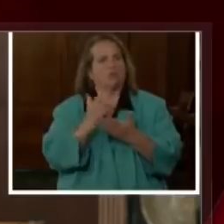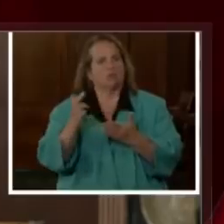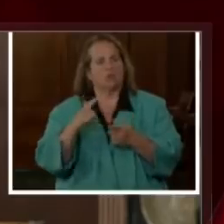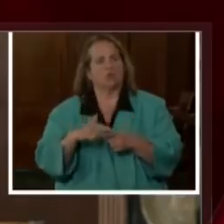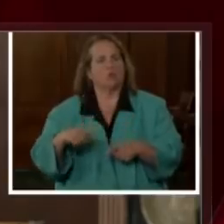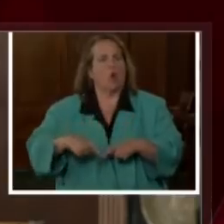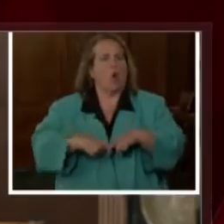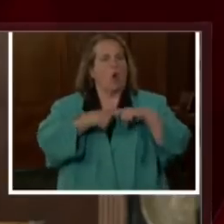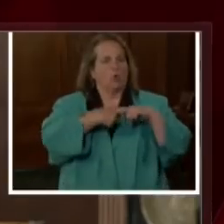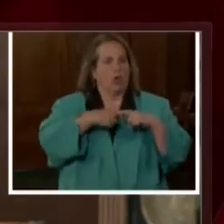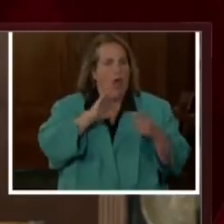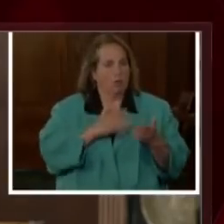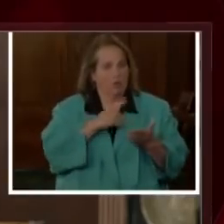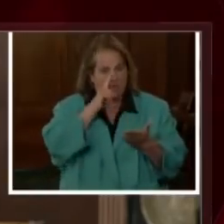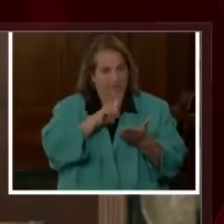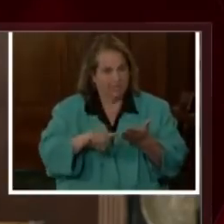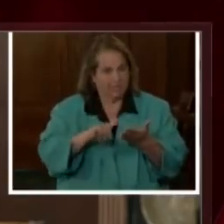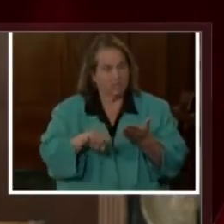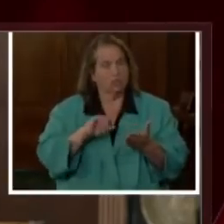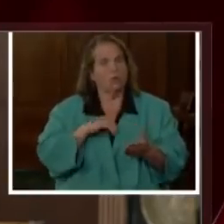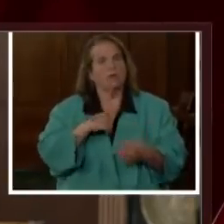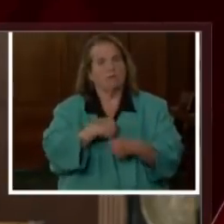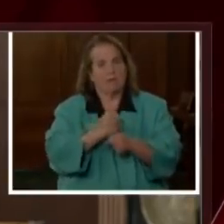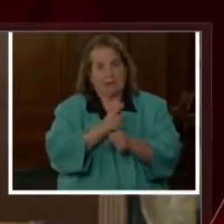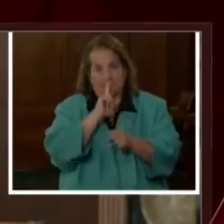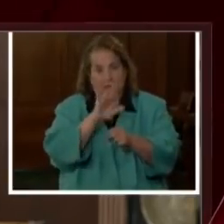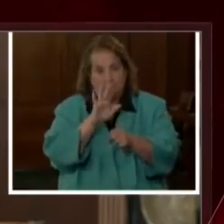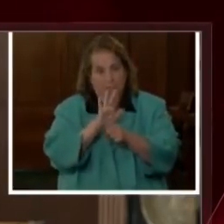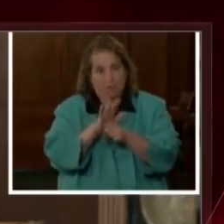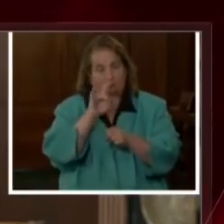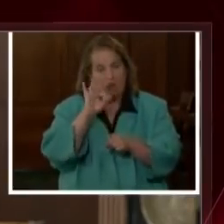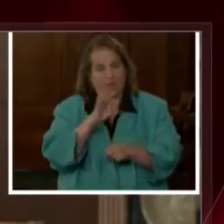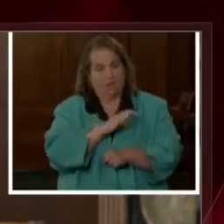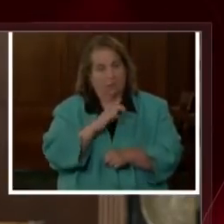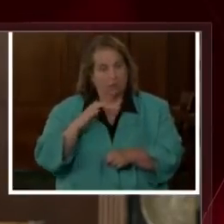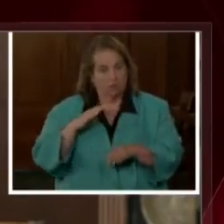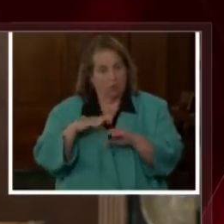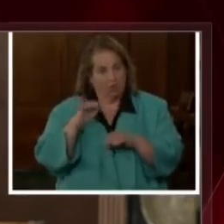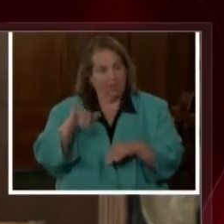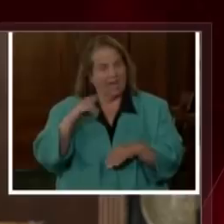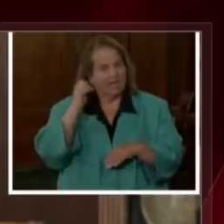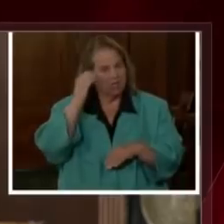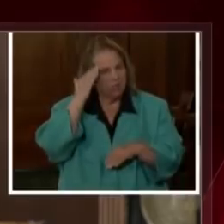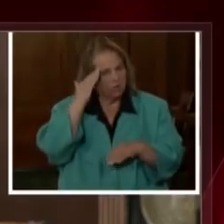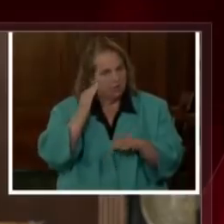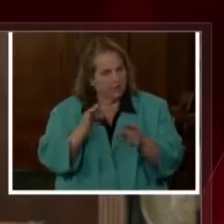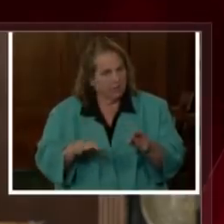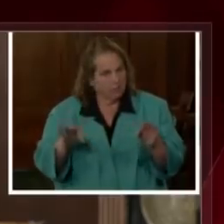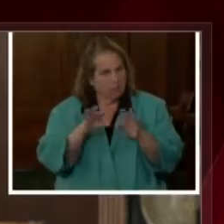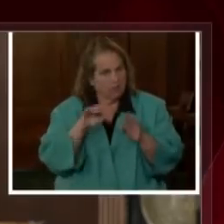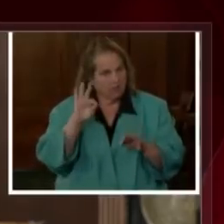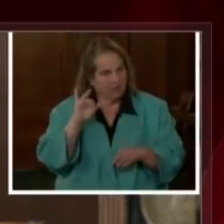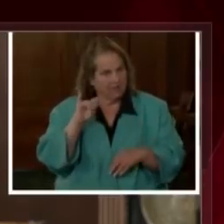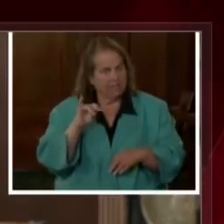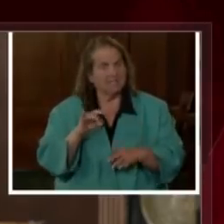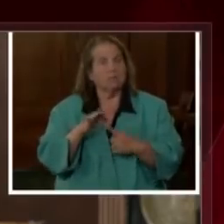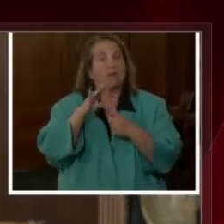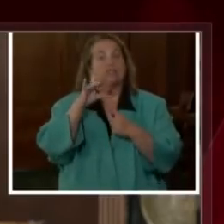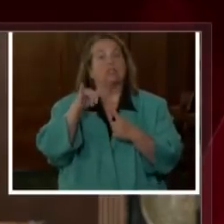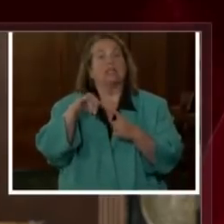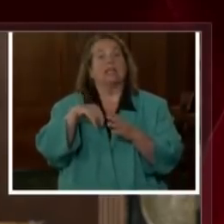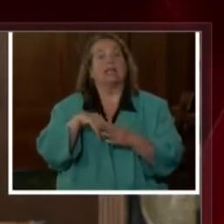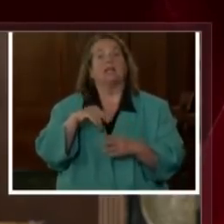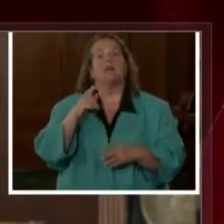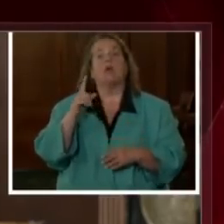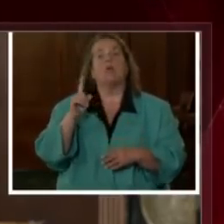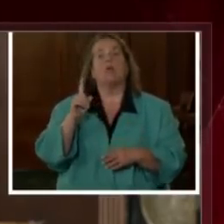the investigation up. I've got the commitment of the commissioner on that. He knows the importance of this, especially in light